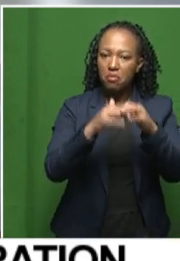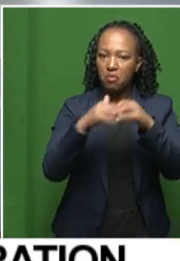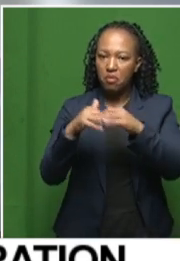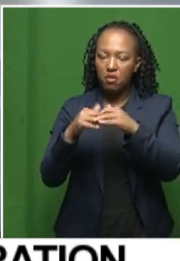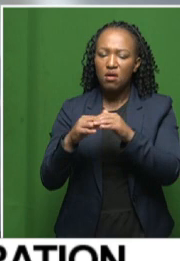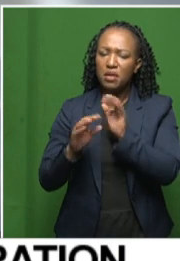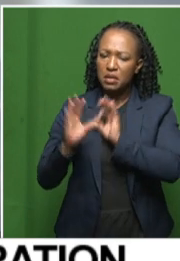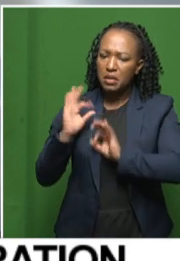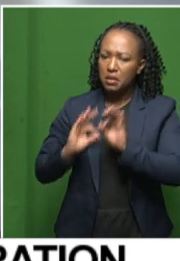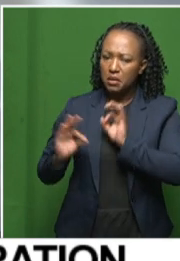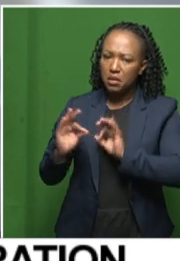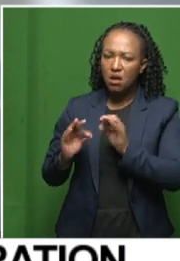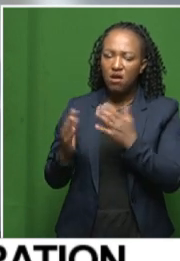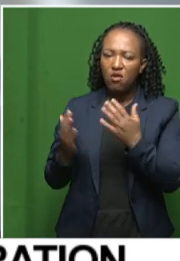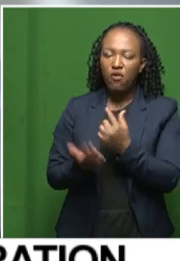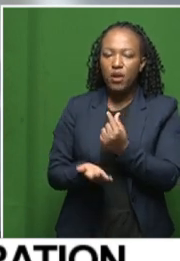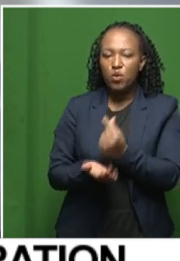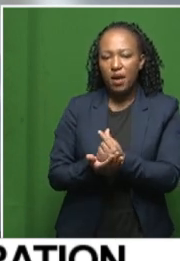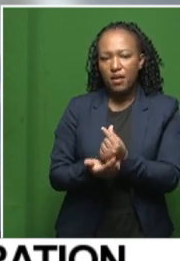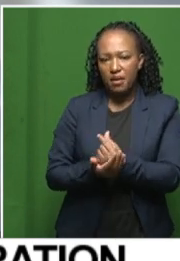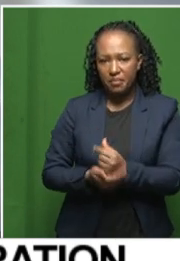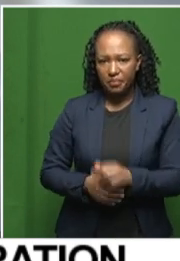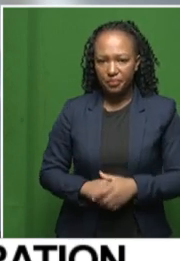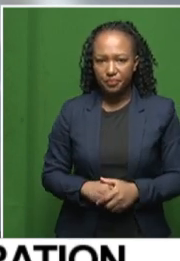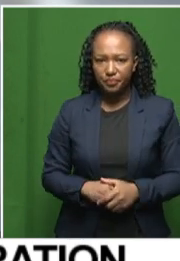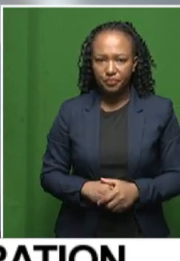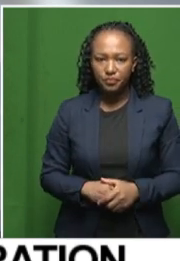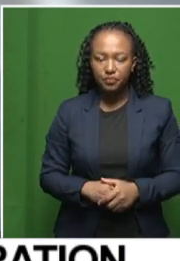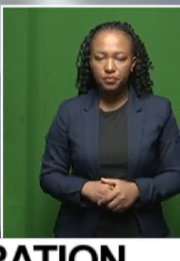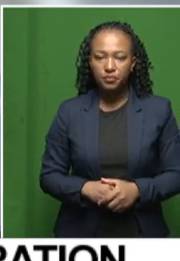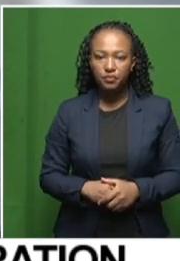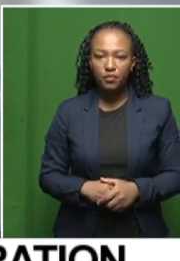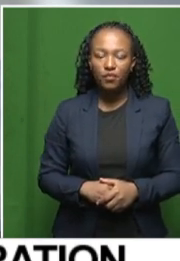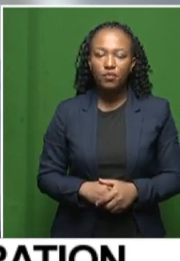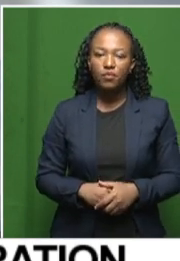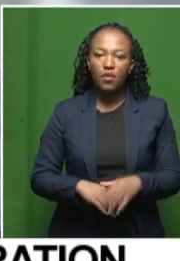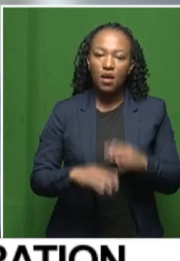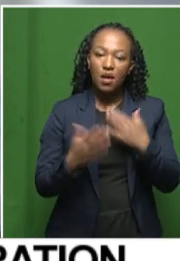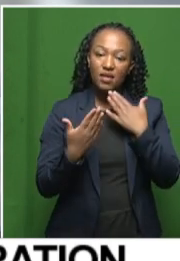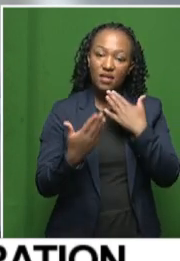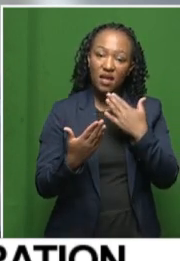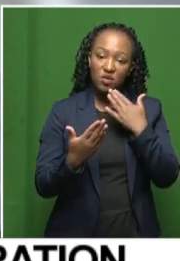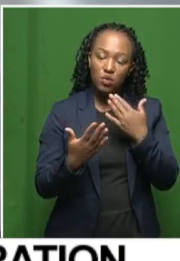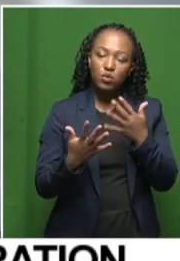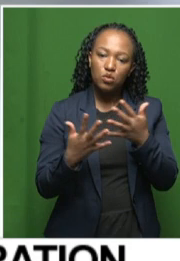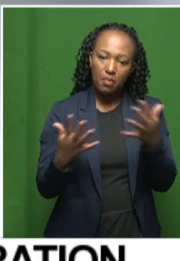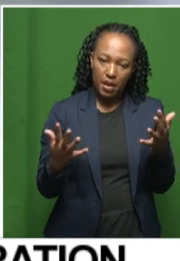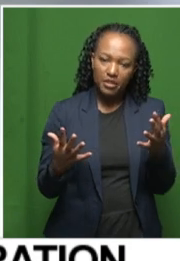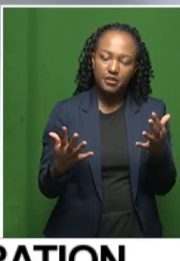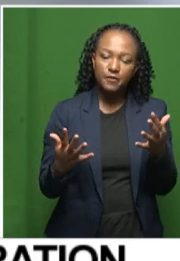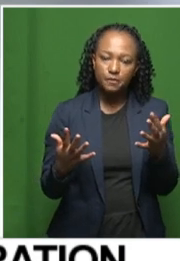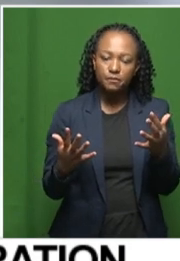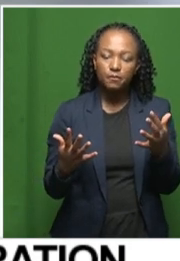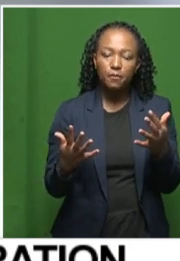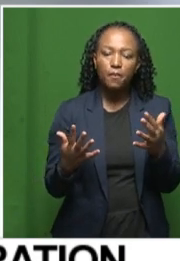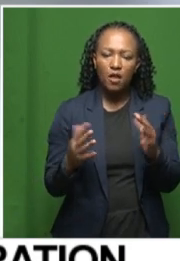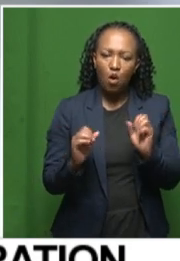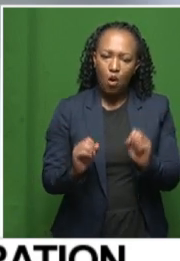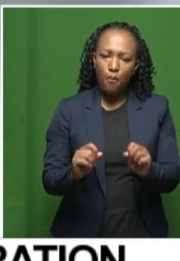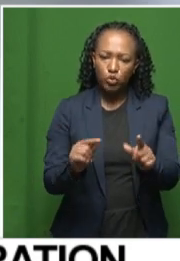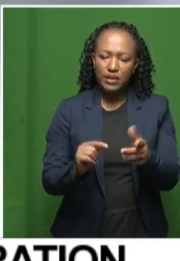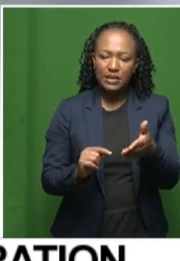let's talk to that in the Ugandan context. Thank you so much. There is an opportunity